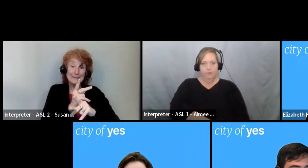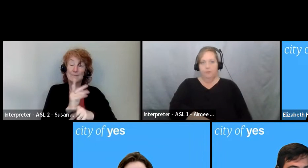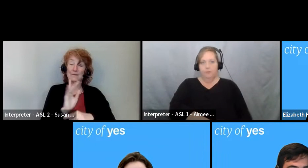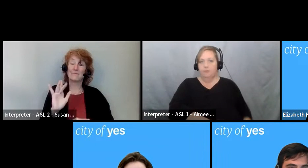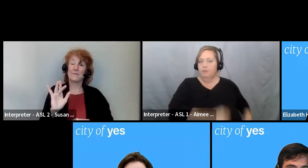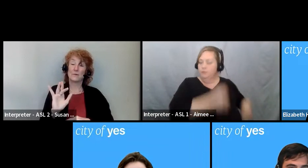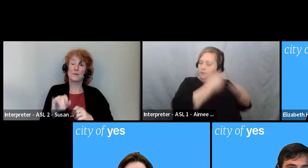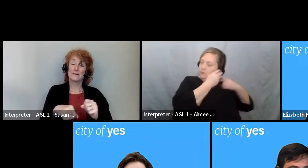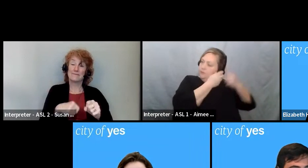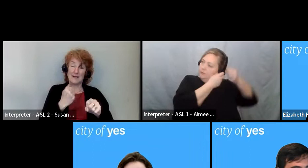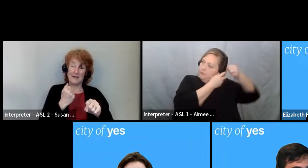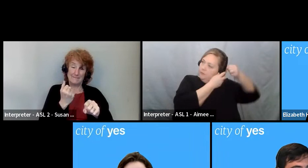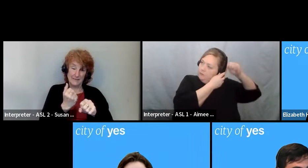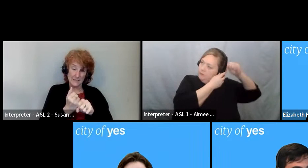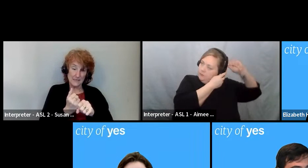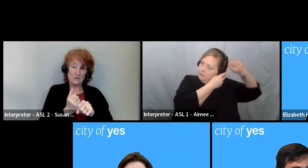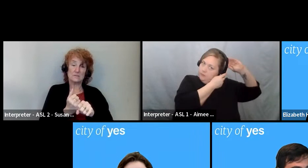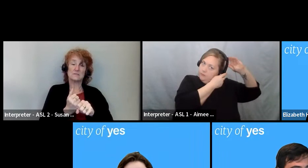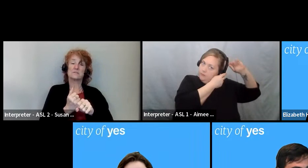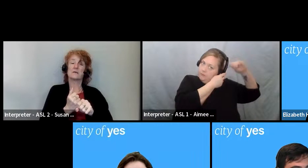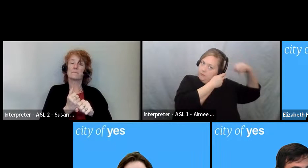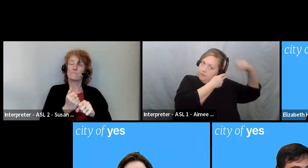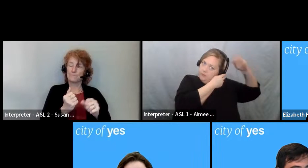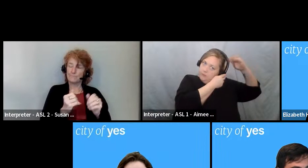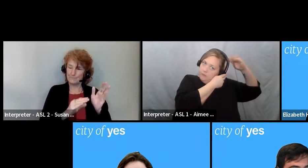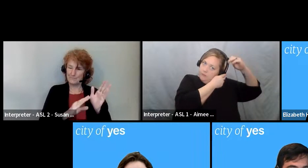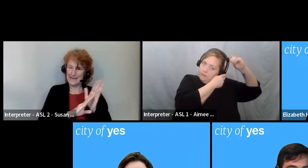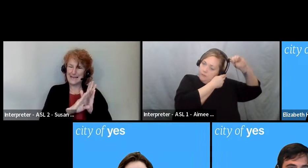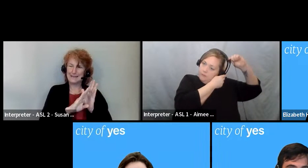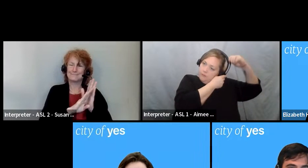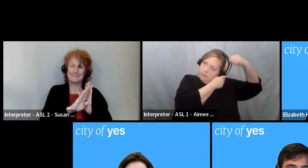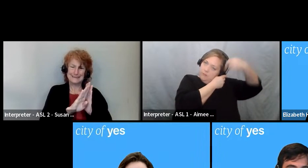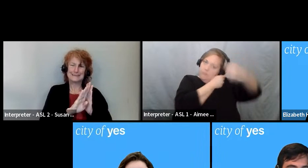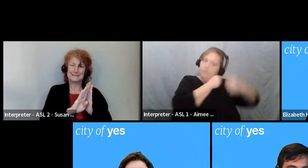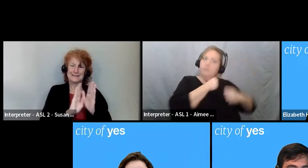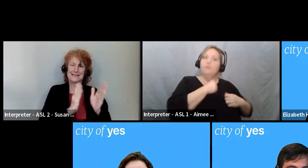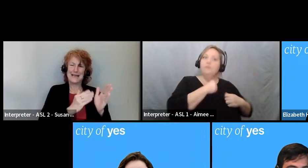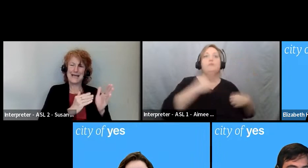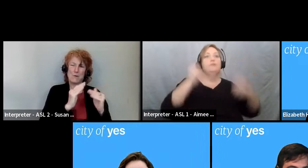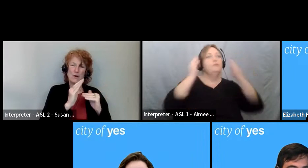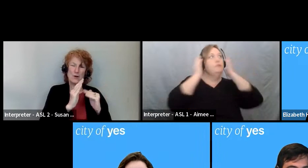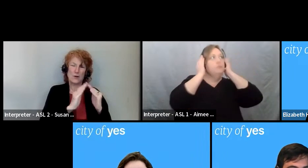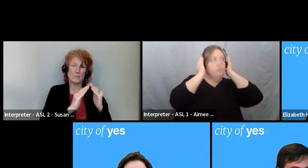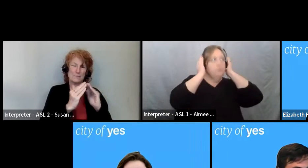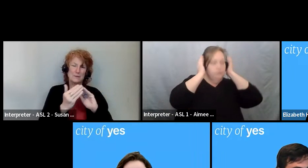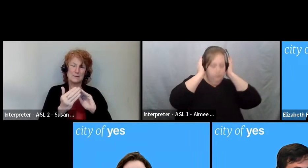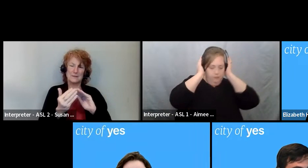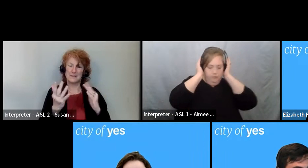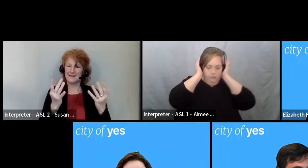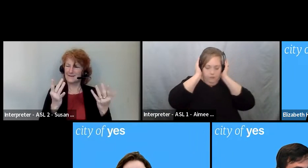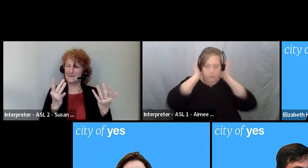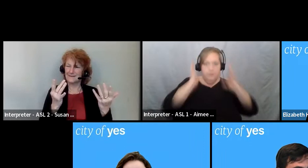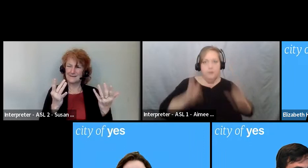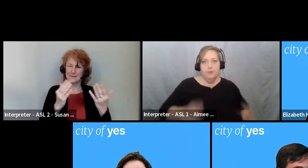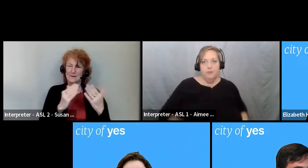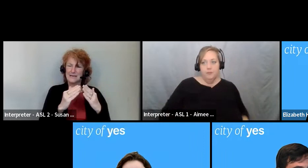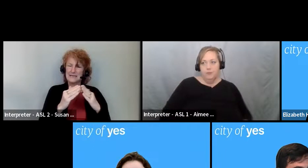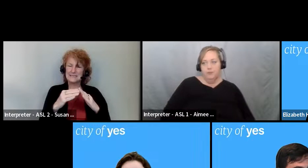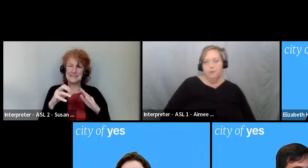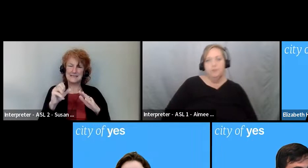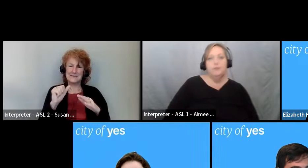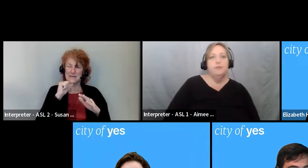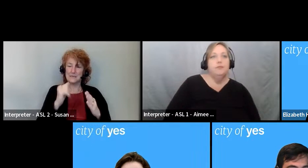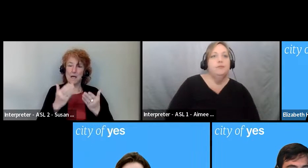years and build in our community. So my question is, why isn't the city of Yes proposing